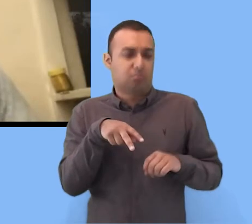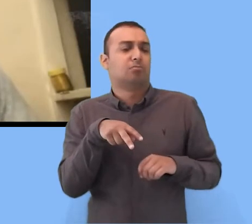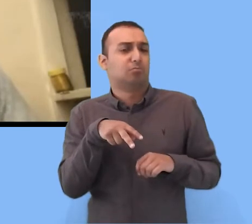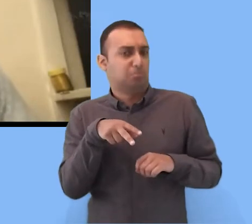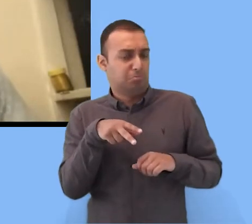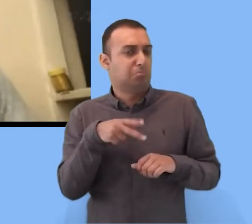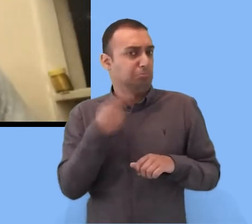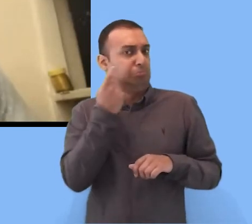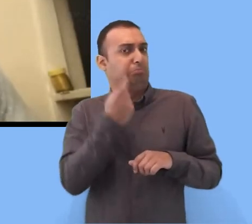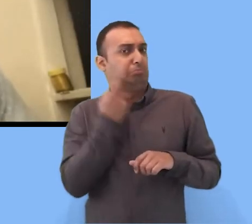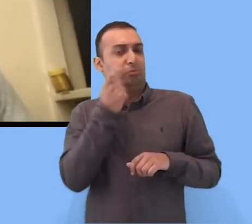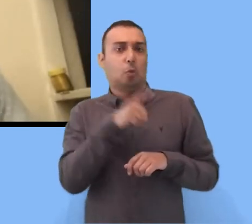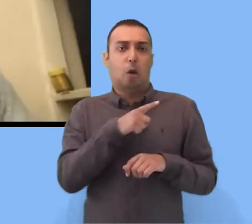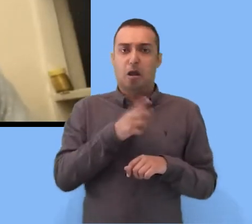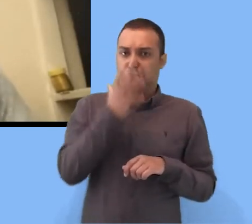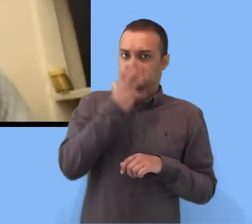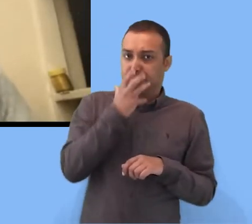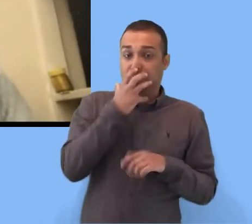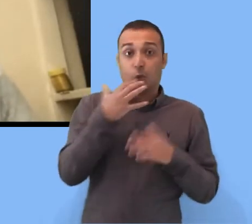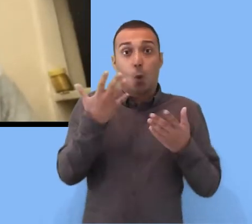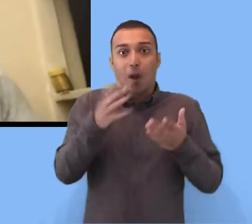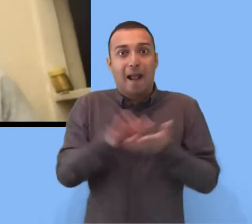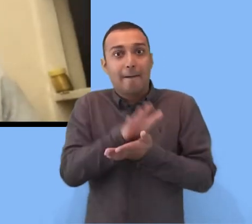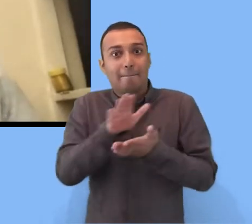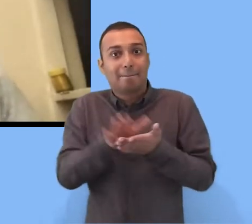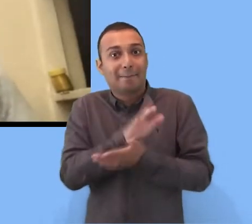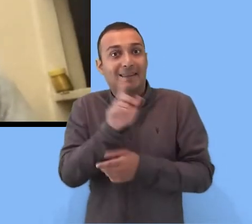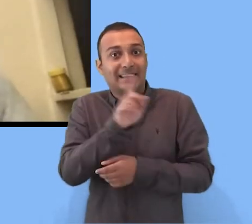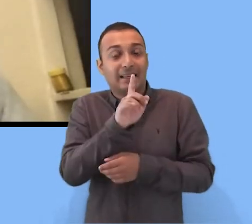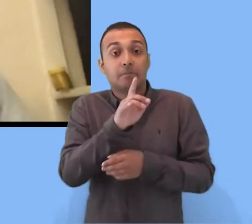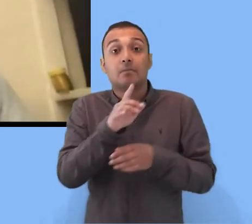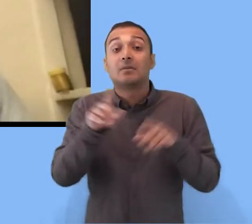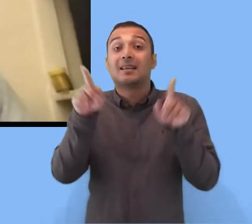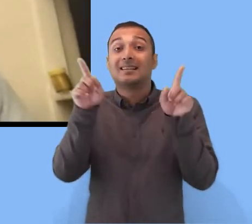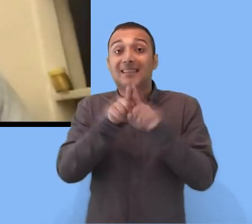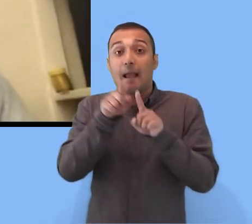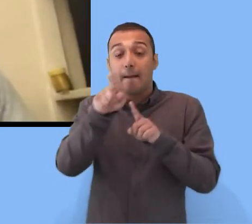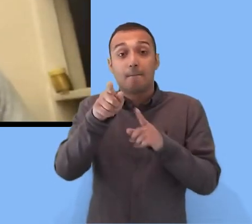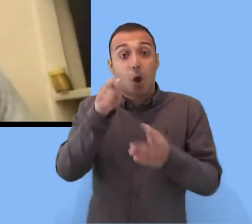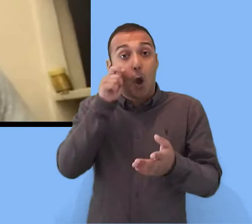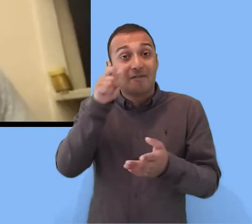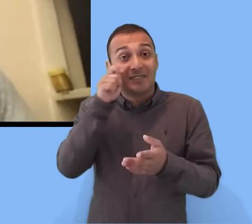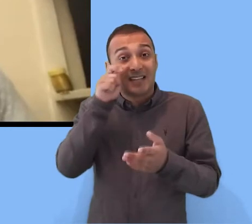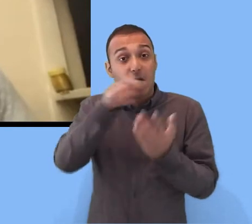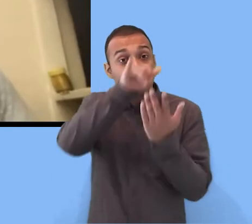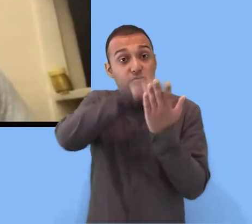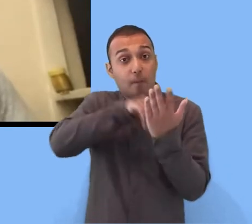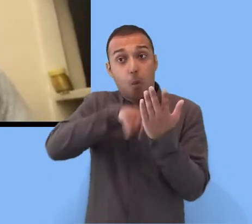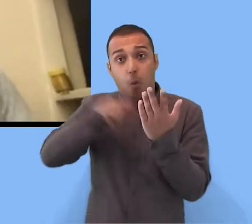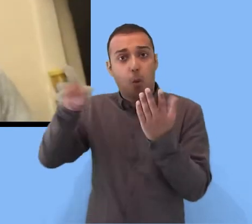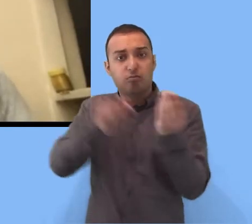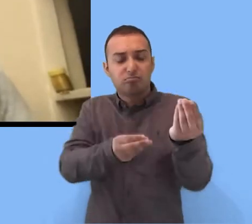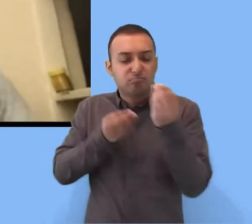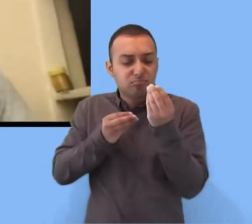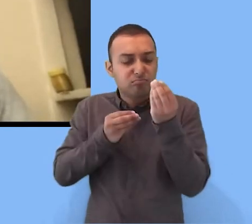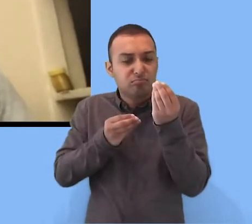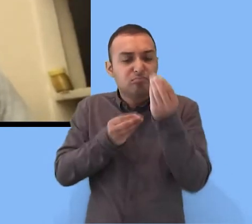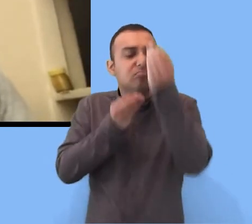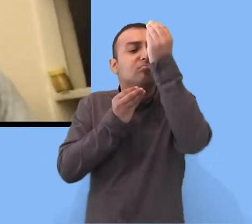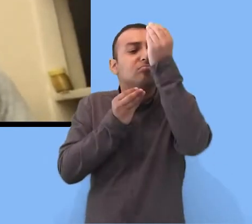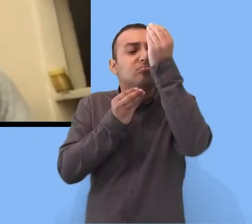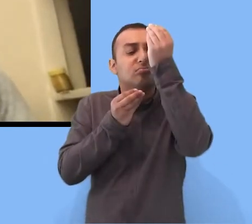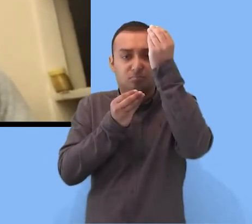Also, they have preconceptions made from the Ofsted reports and also from your phone